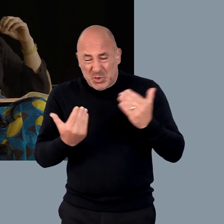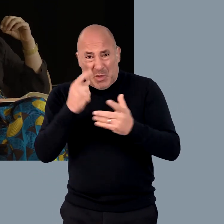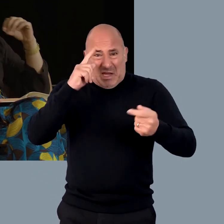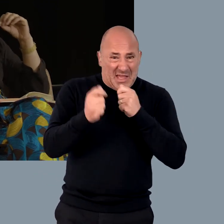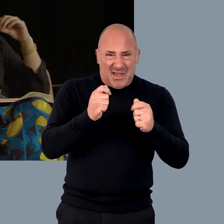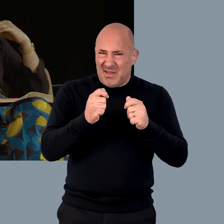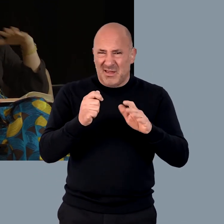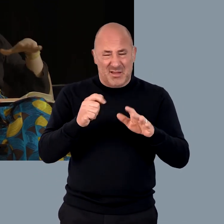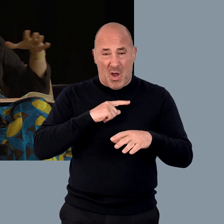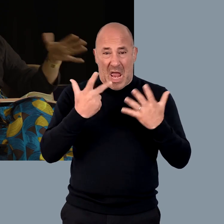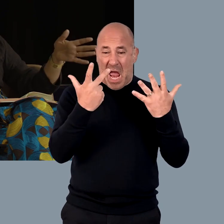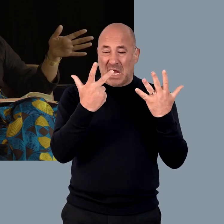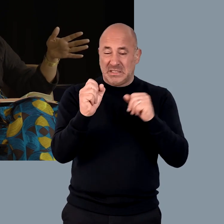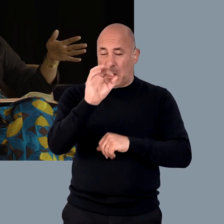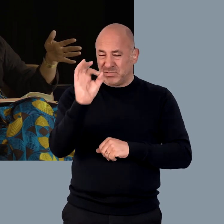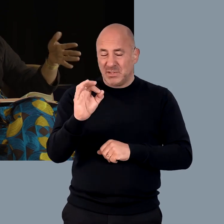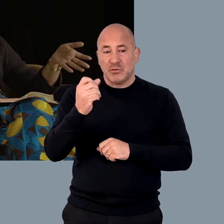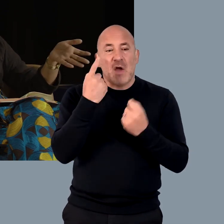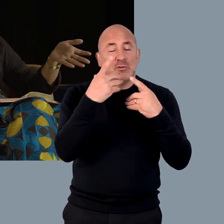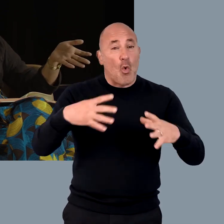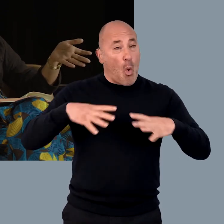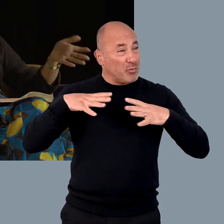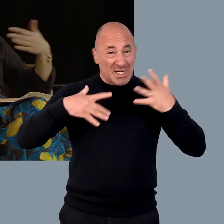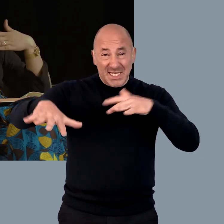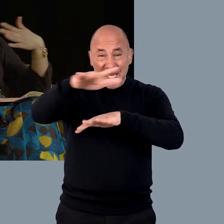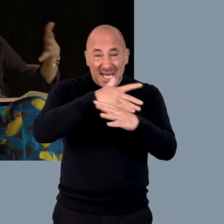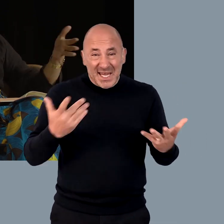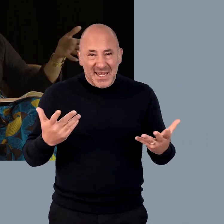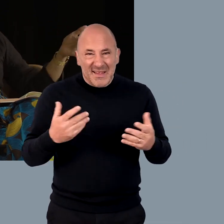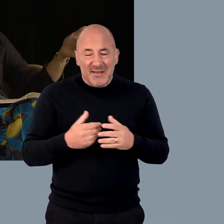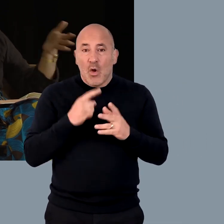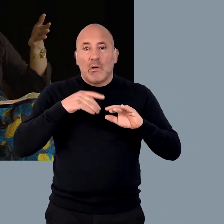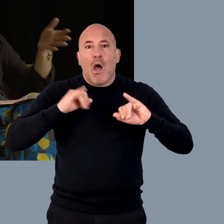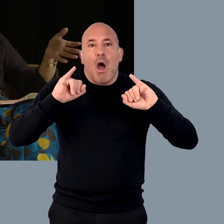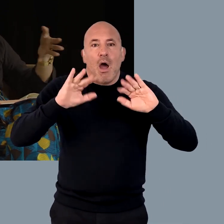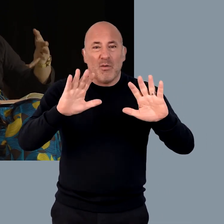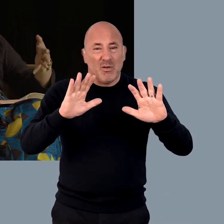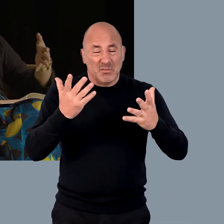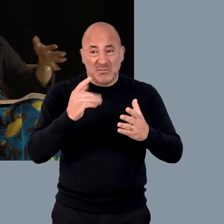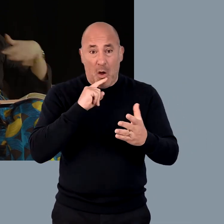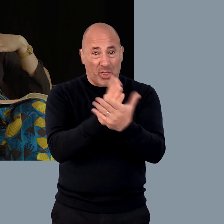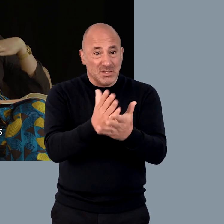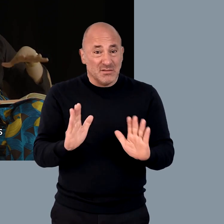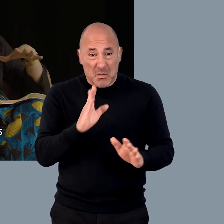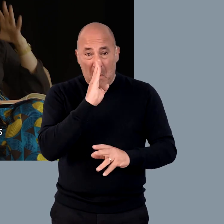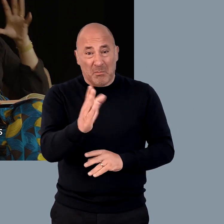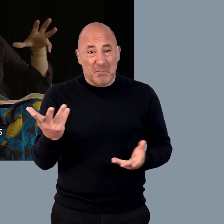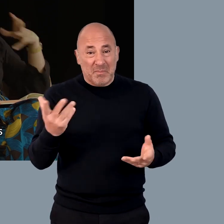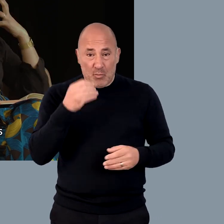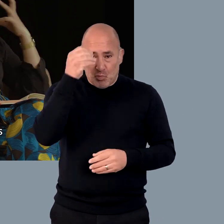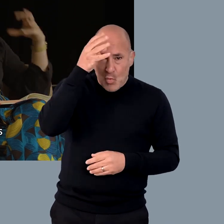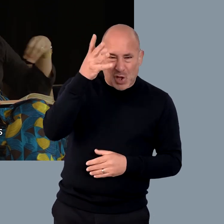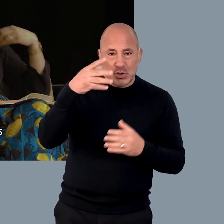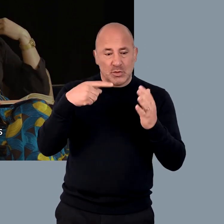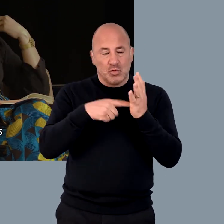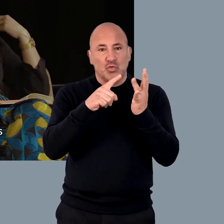practice or organisation, because about 80% of it is already there. And that's not being controversial, it's just being really honest, that actually the